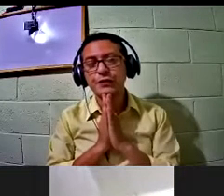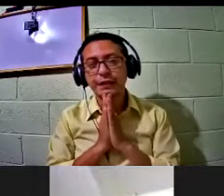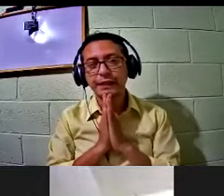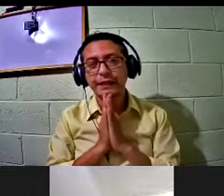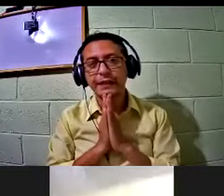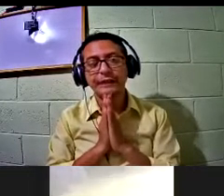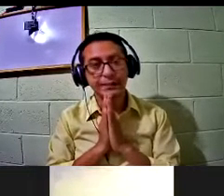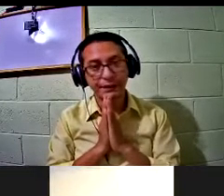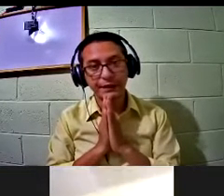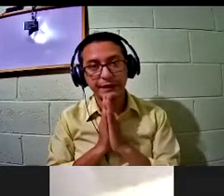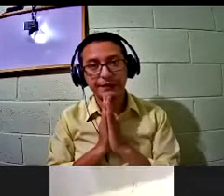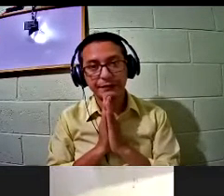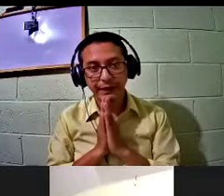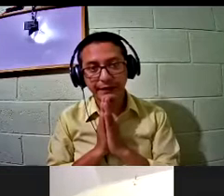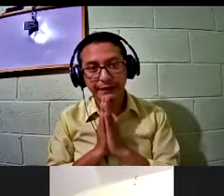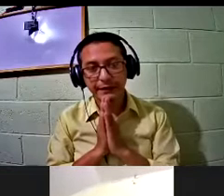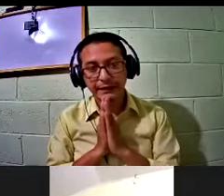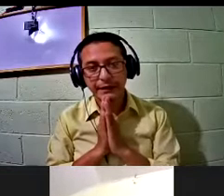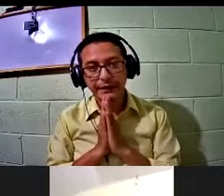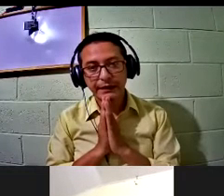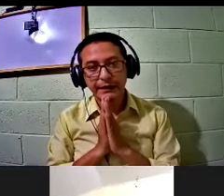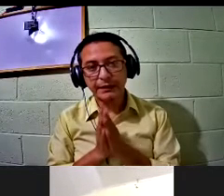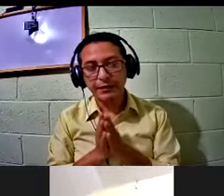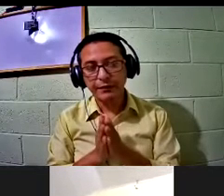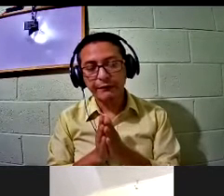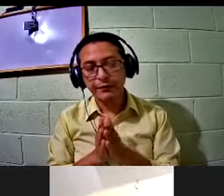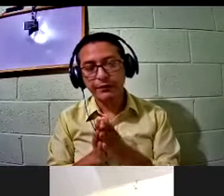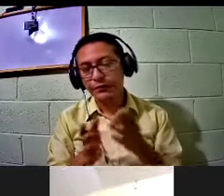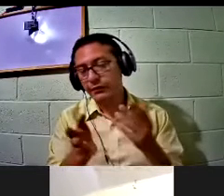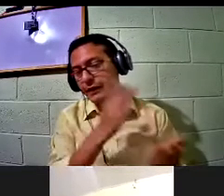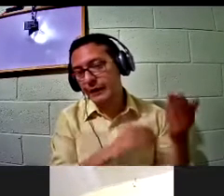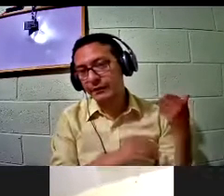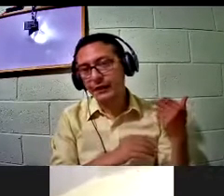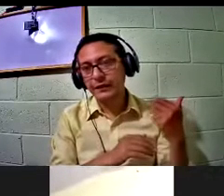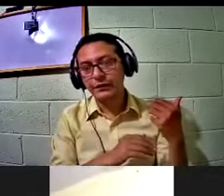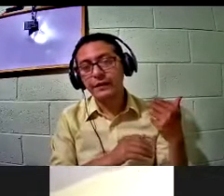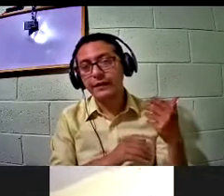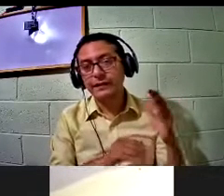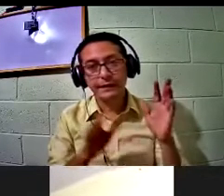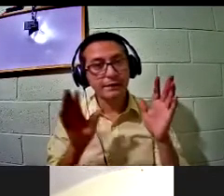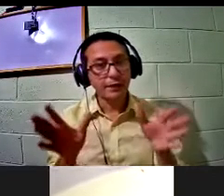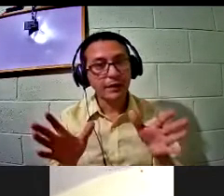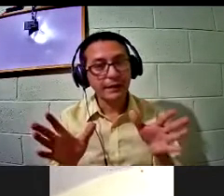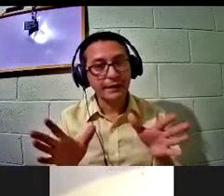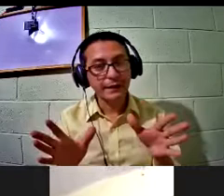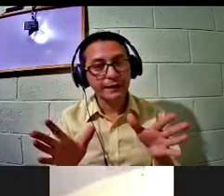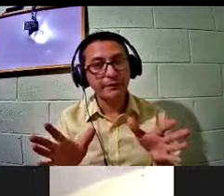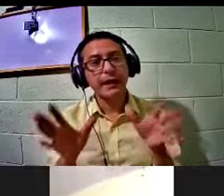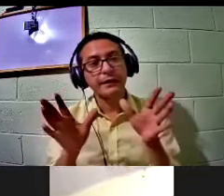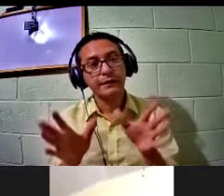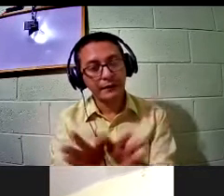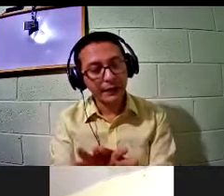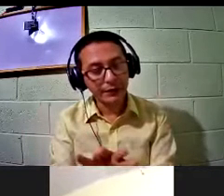schedules and activities, right? And even some of you already sent me some sentences. To the ones that send